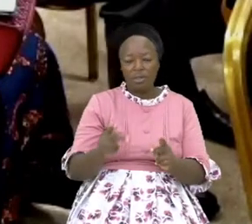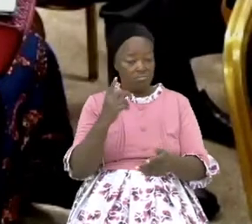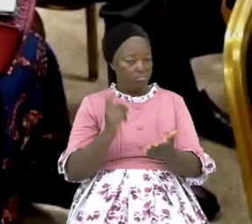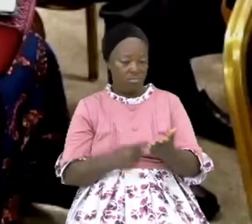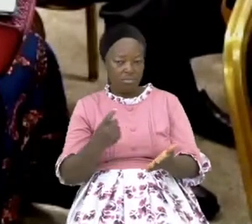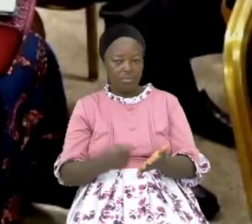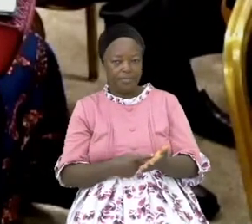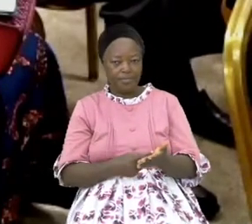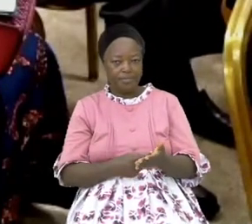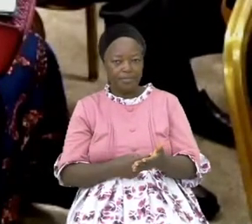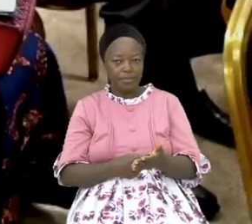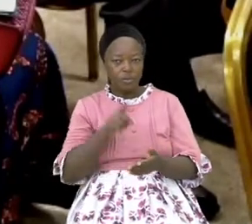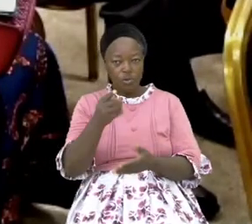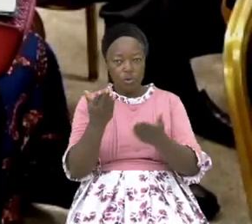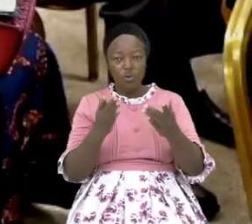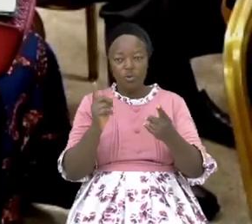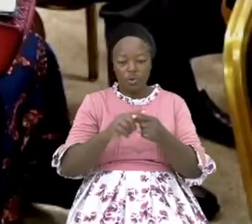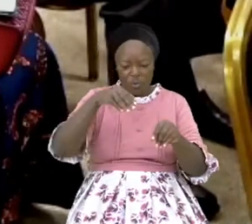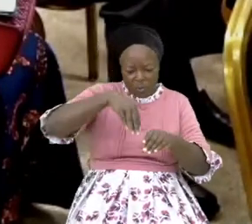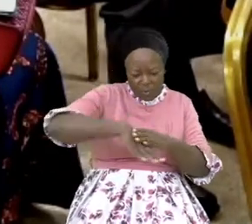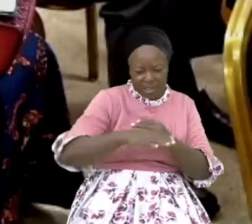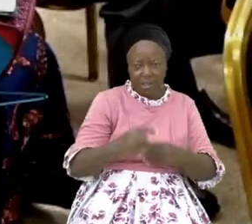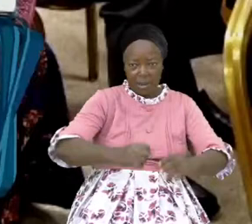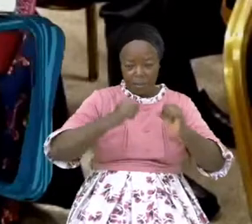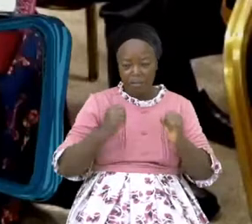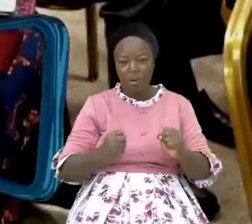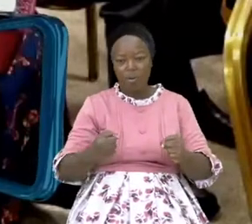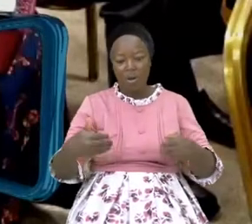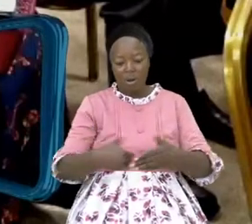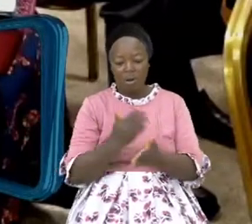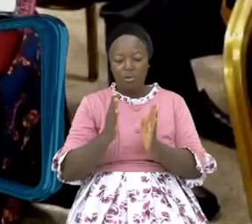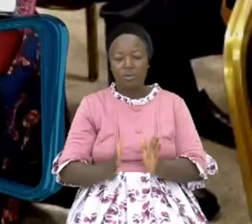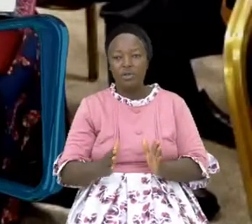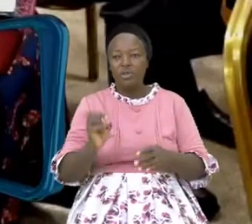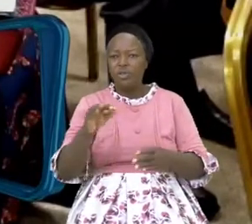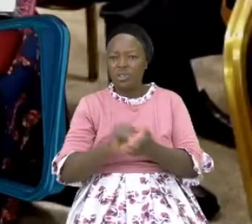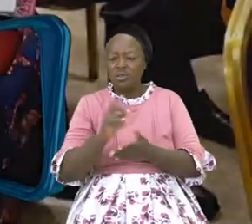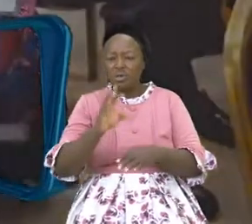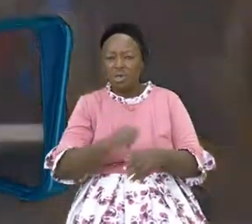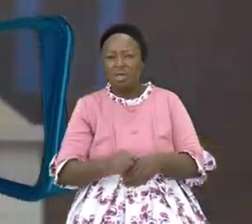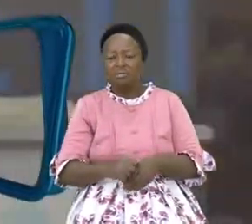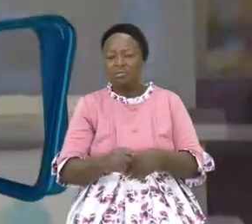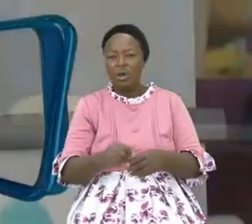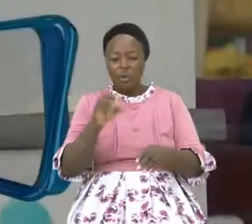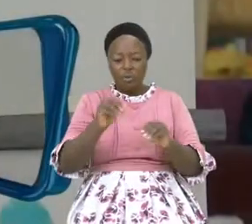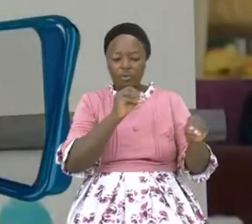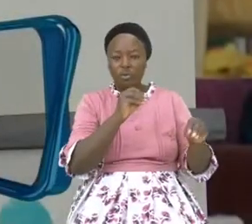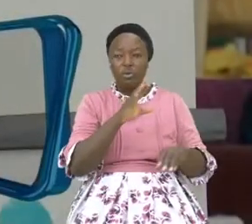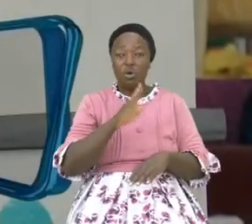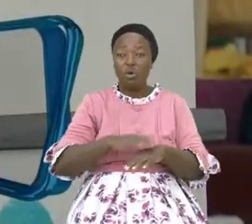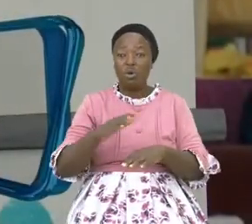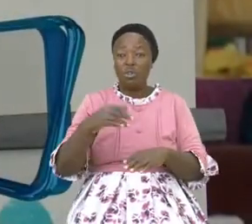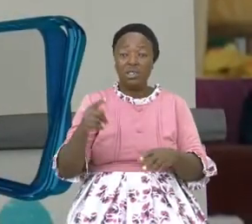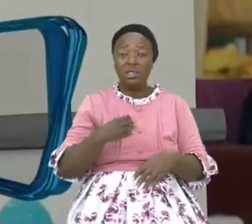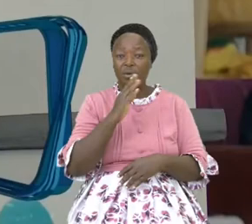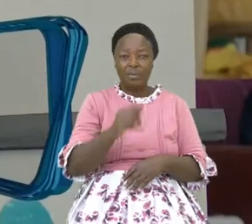sometimes you want to enter the power room so that you can switch on and there'll be light